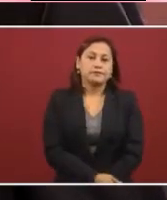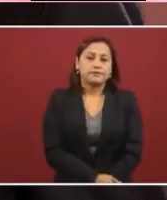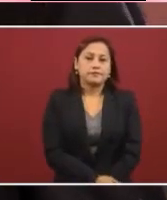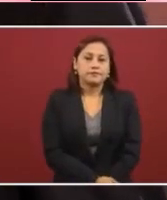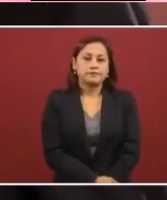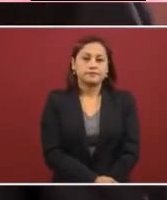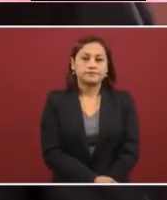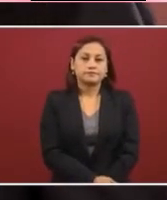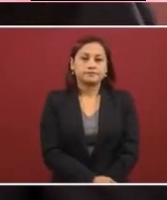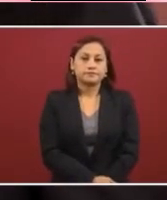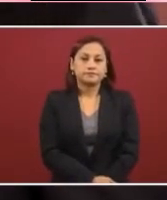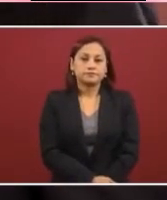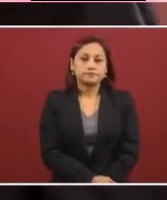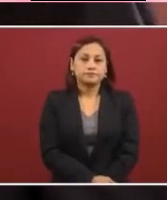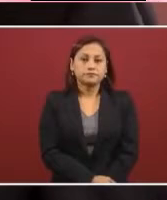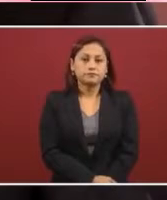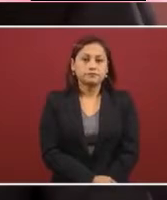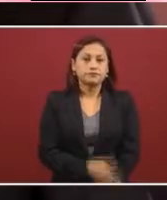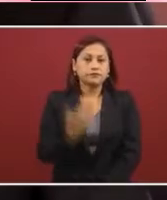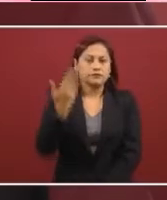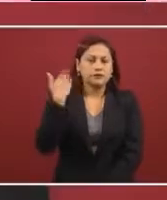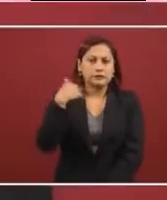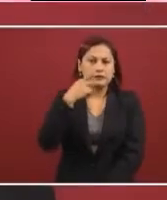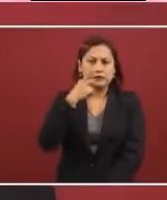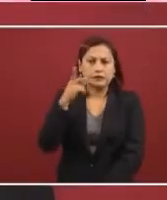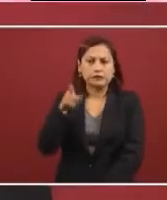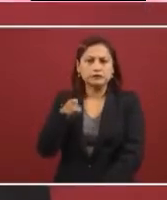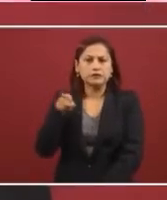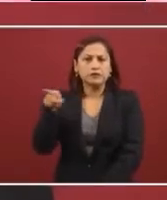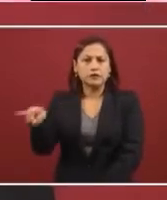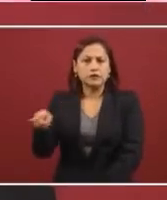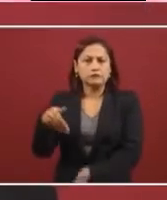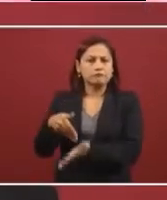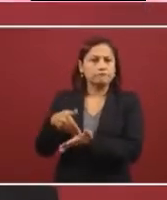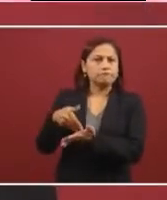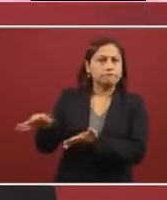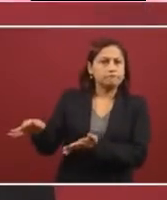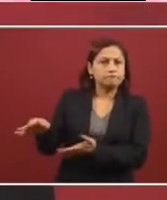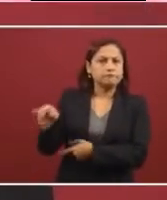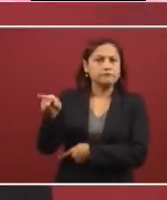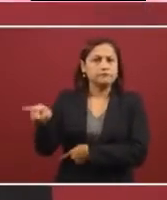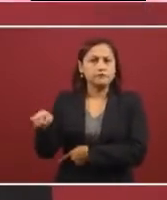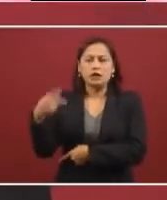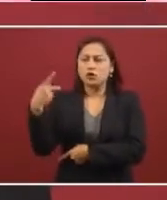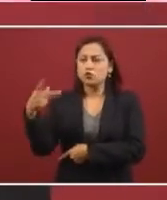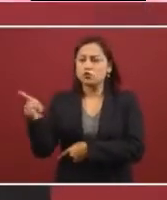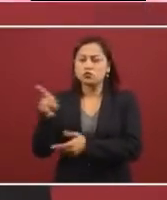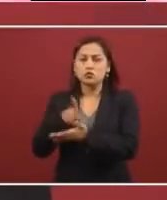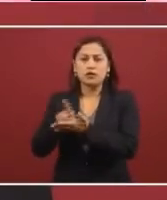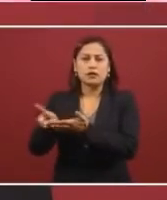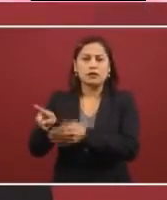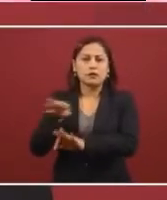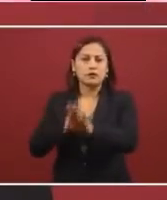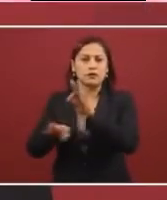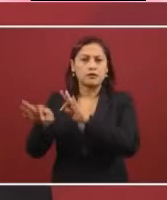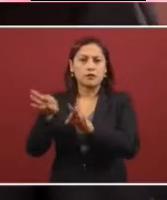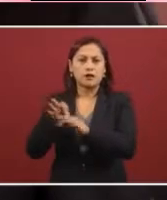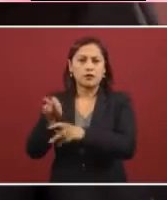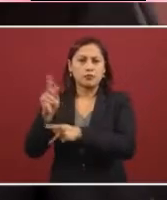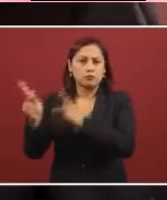de que se les iba a correr, that they were going to be fired, a quitar sus prestaciones, that they were going to take away their